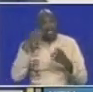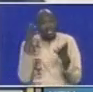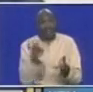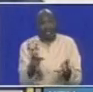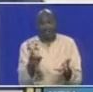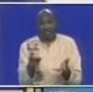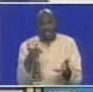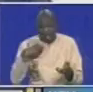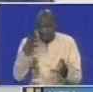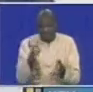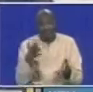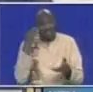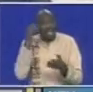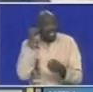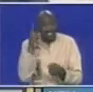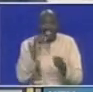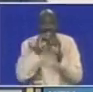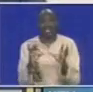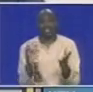wapi kwa kali sielewi.